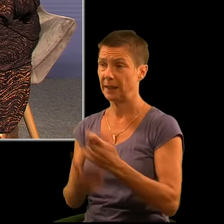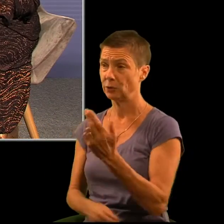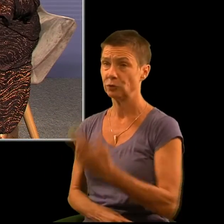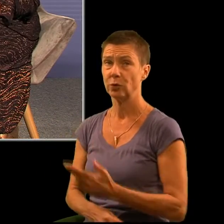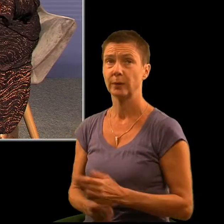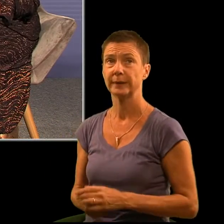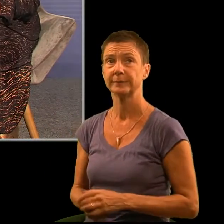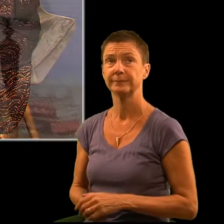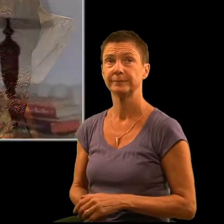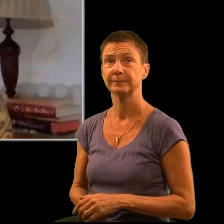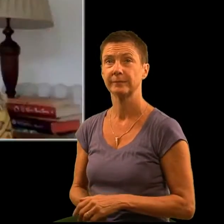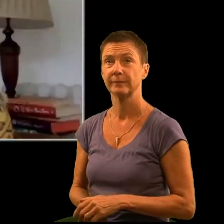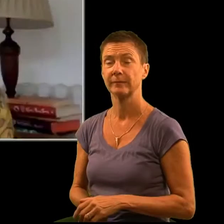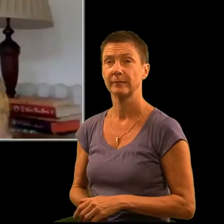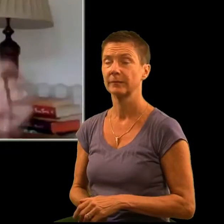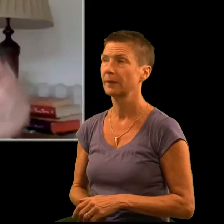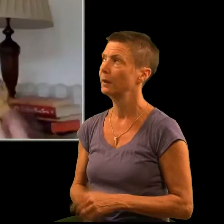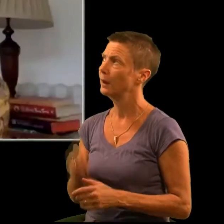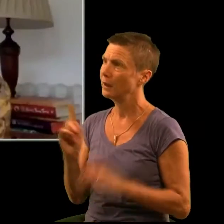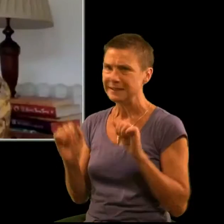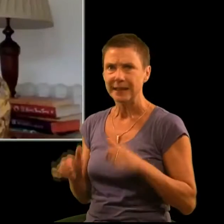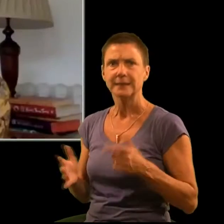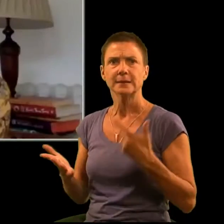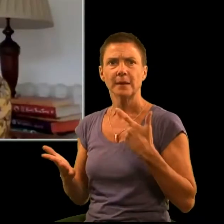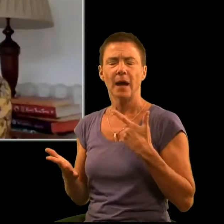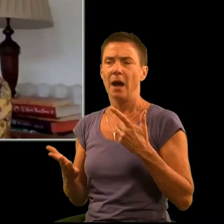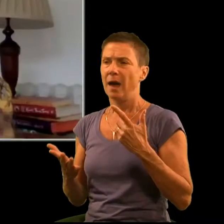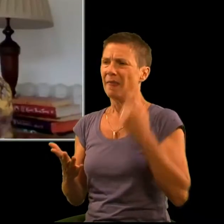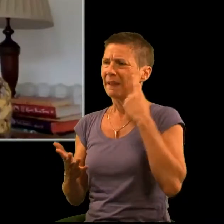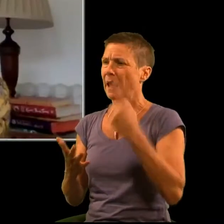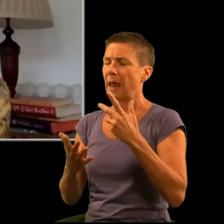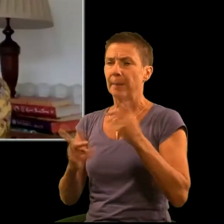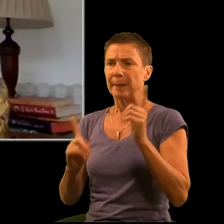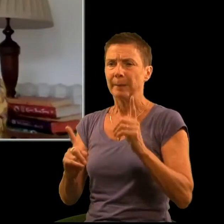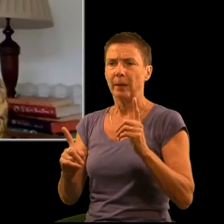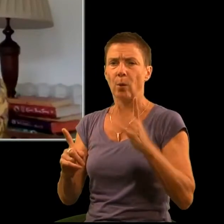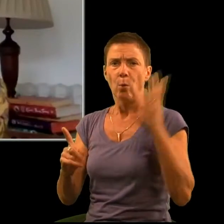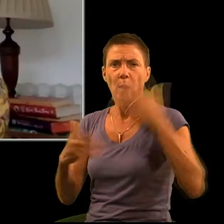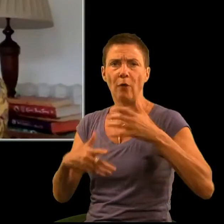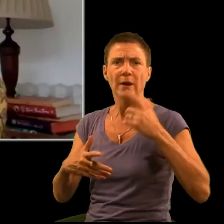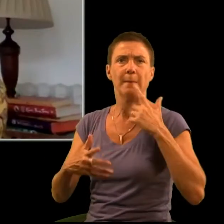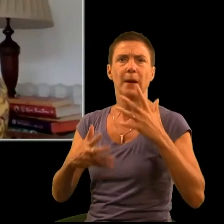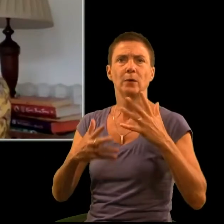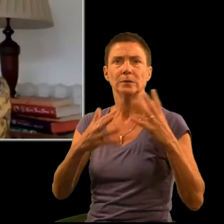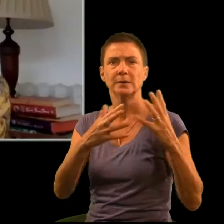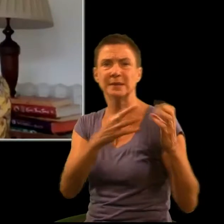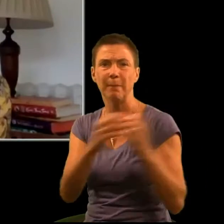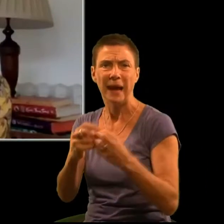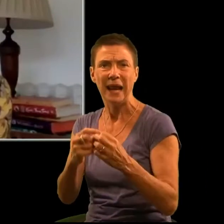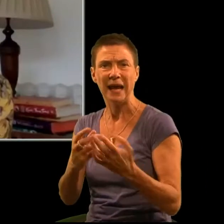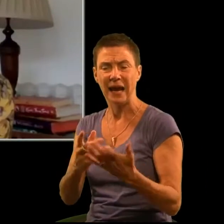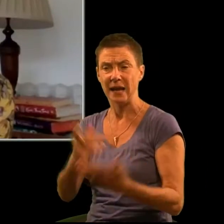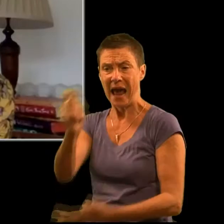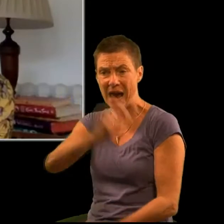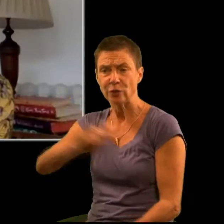because I get upset about this, because the whole spelling and, physically, can you,